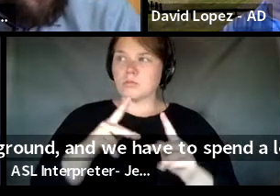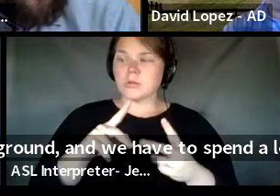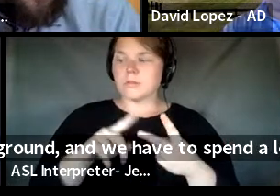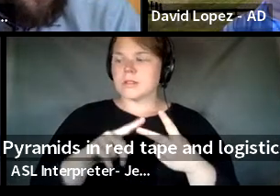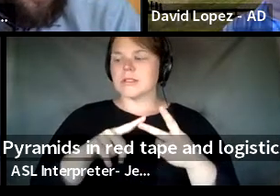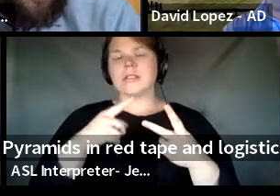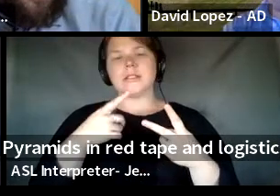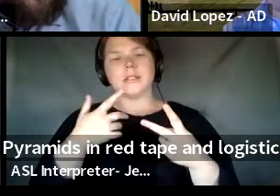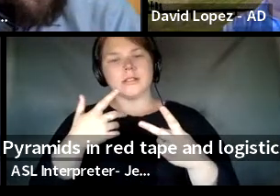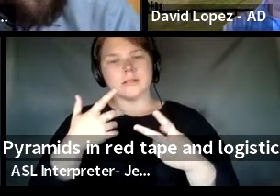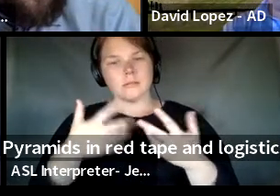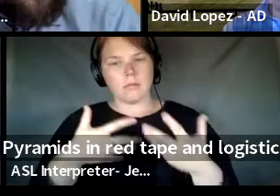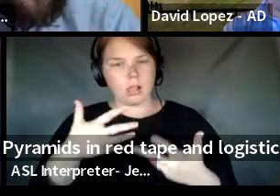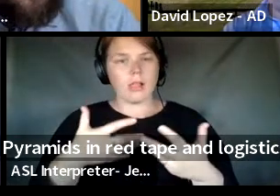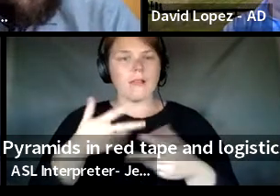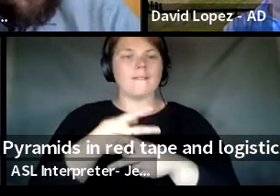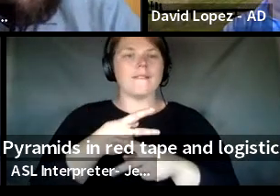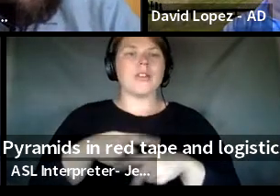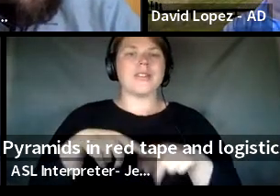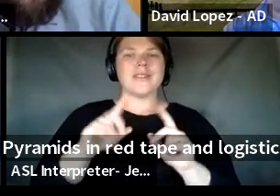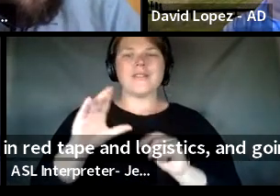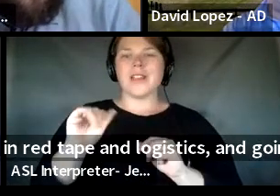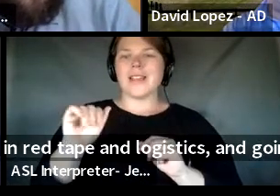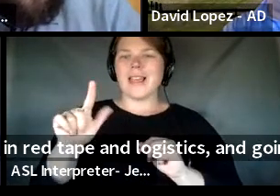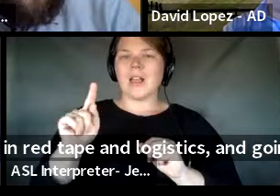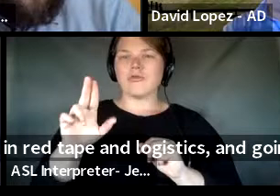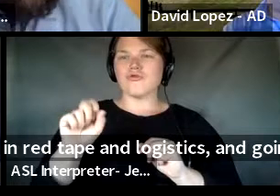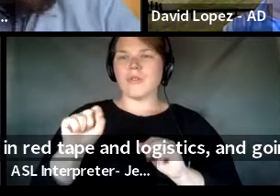many different Caltrans departments.